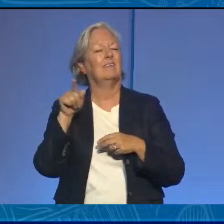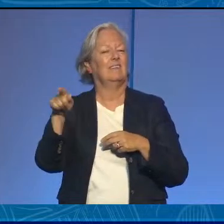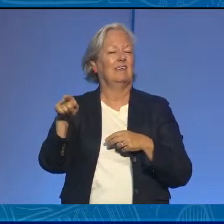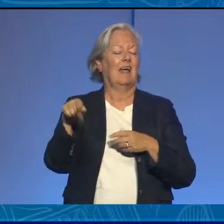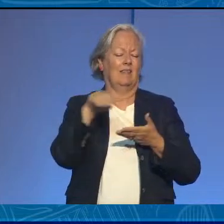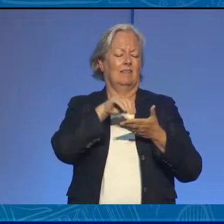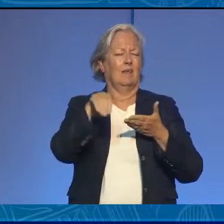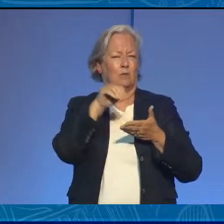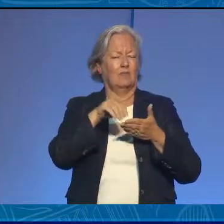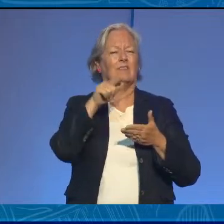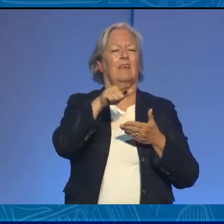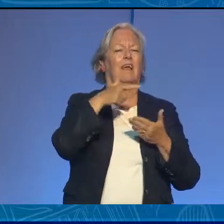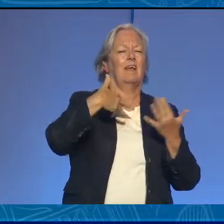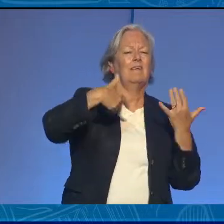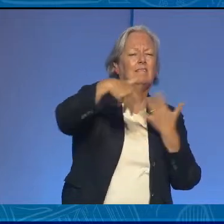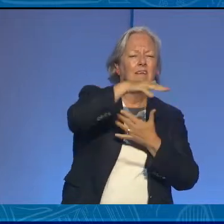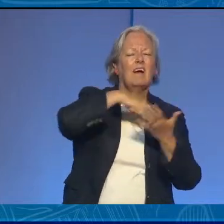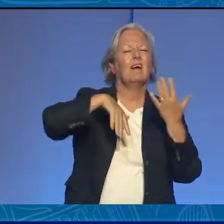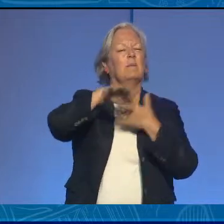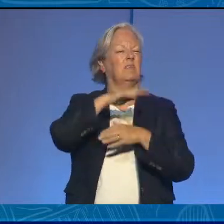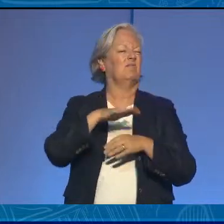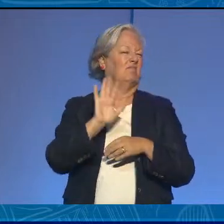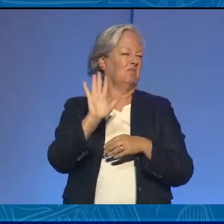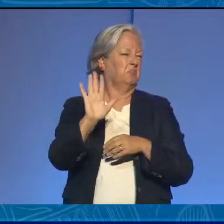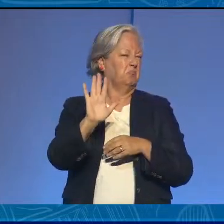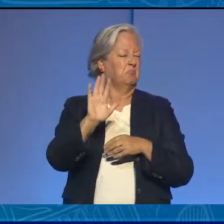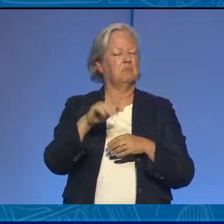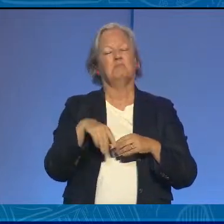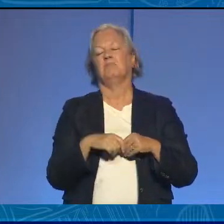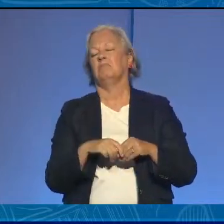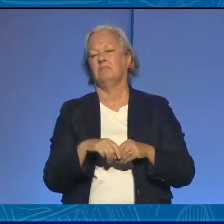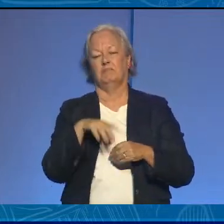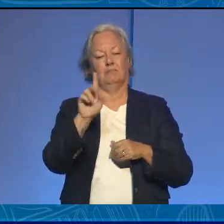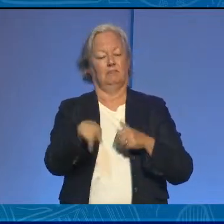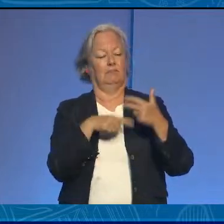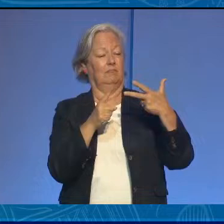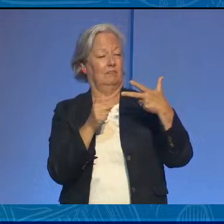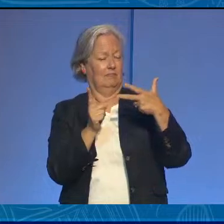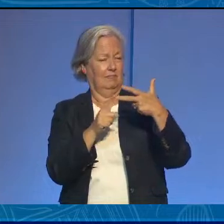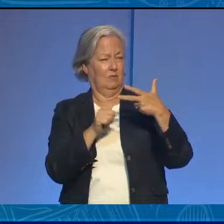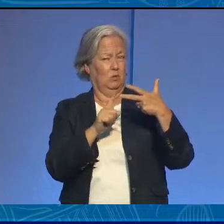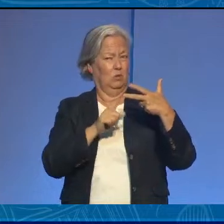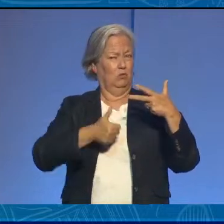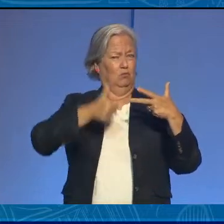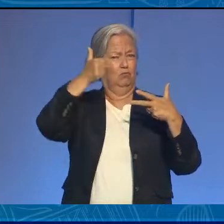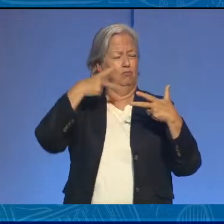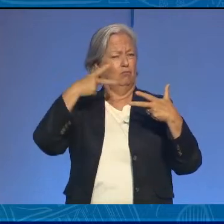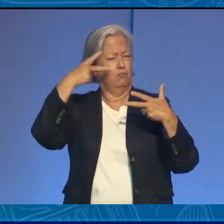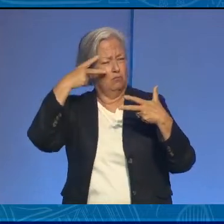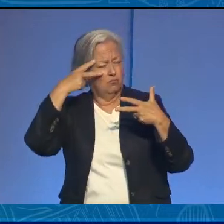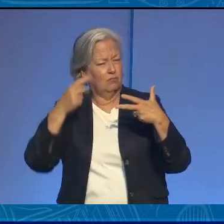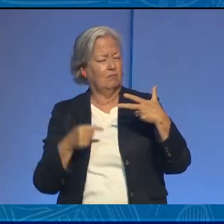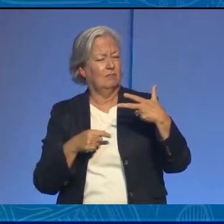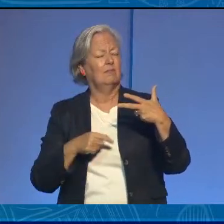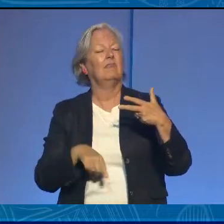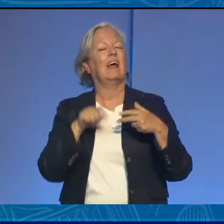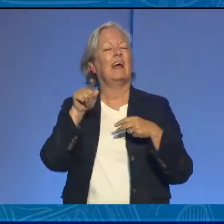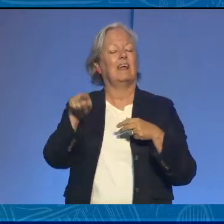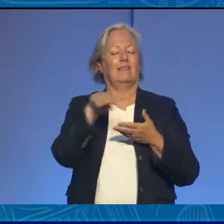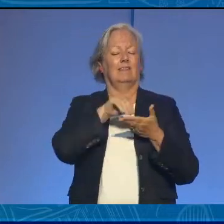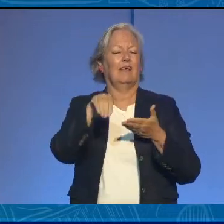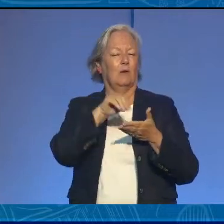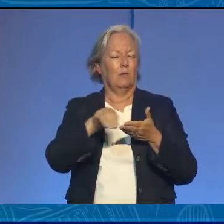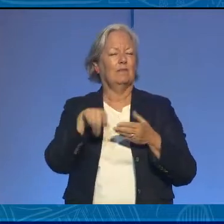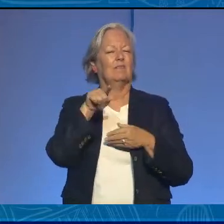and Natural Resources of the Philippines. The Honorable Gilberto C. Teodoro Jr., Secretary of the Department